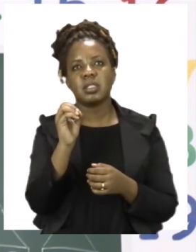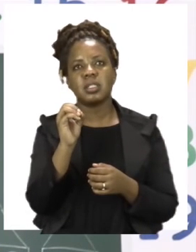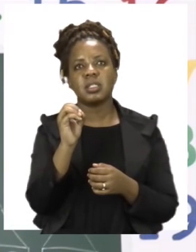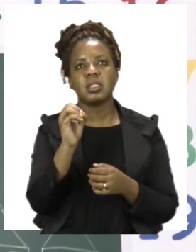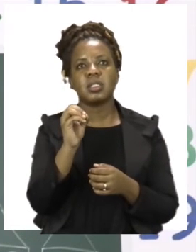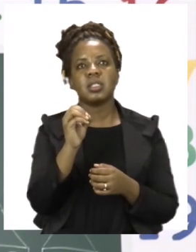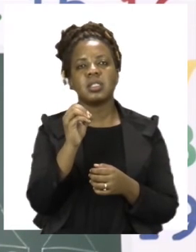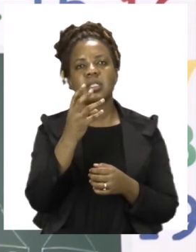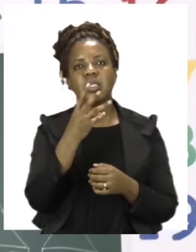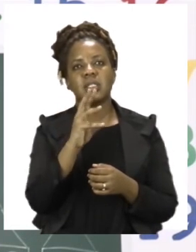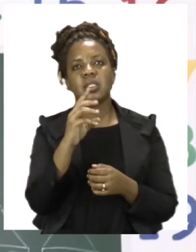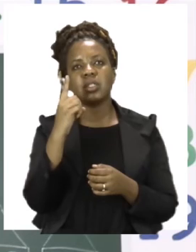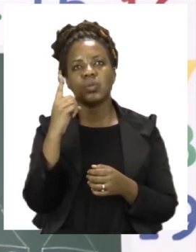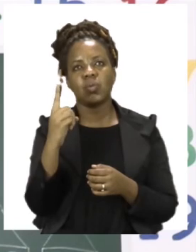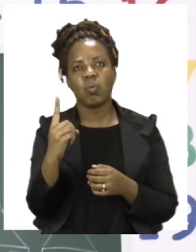60.